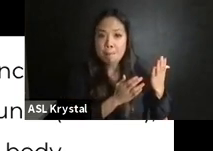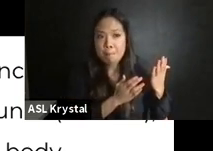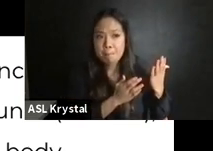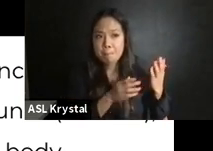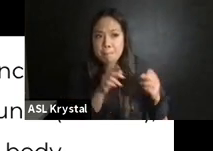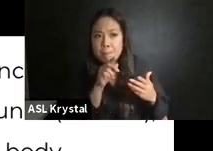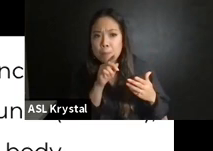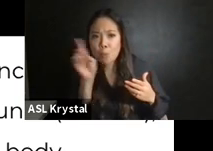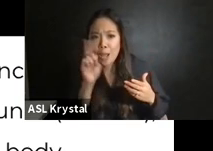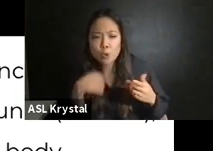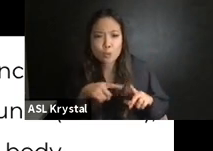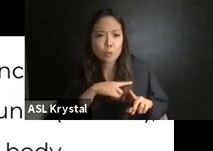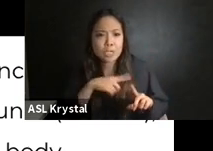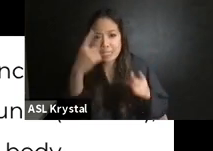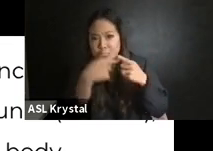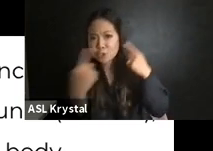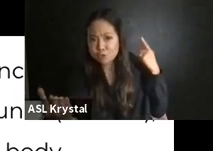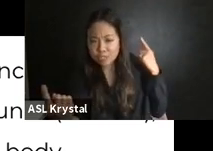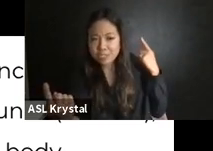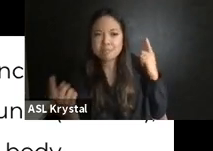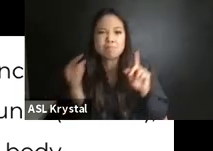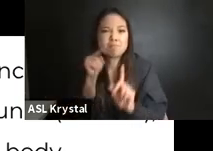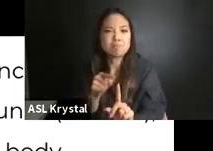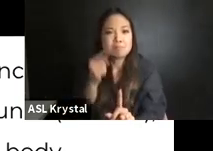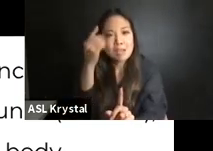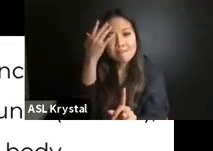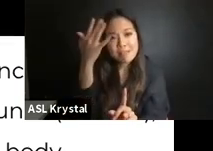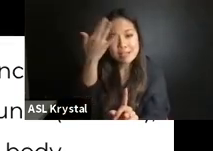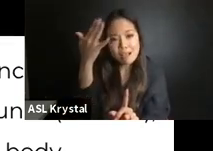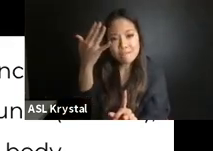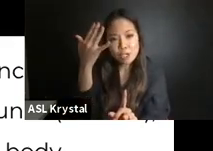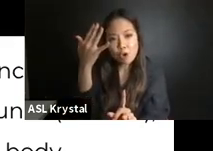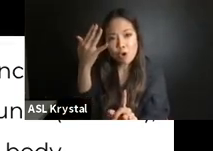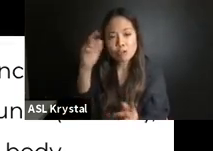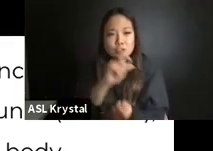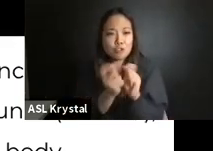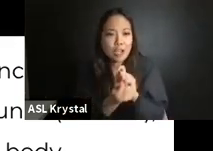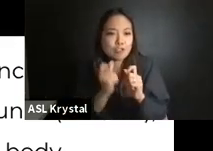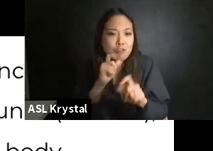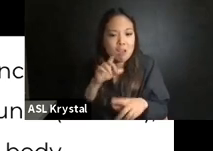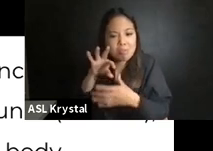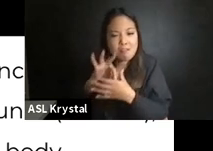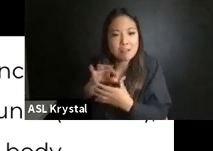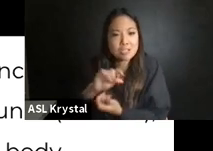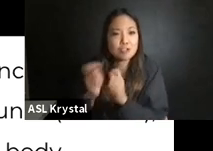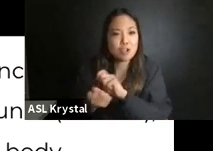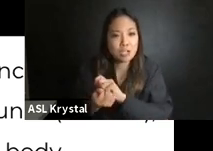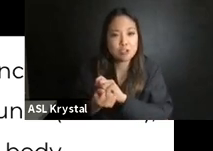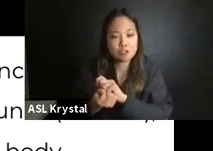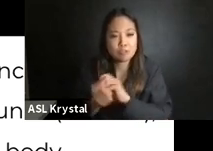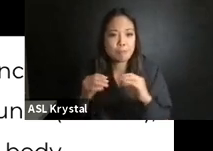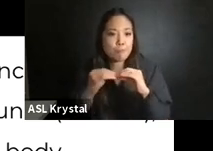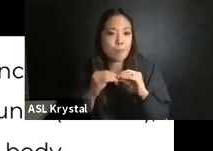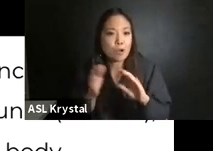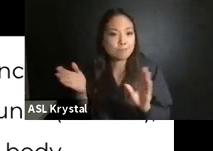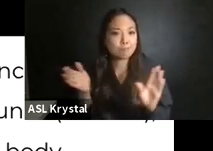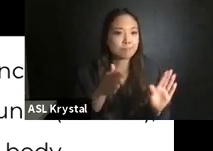really were about philosophical um changes not necessarily about the content change um so i will just